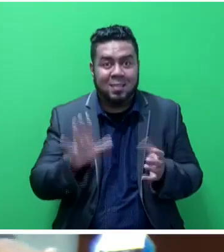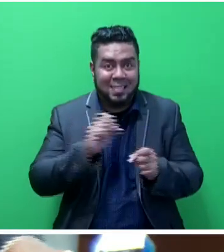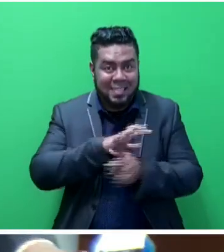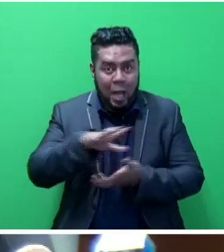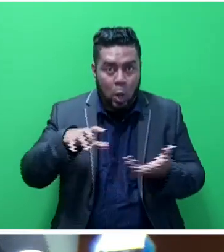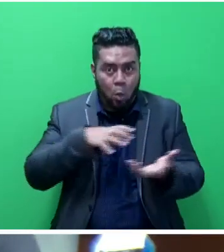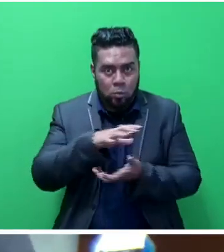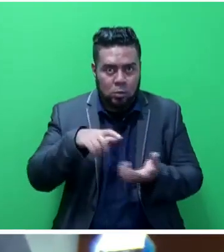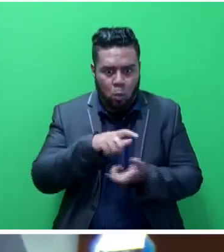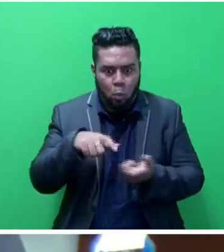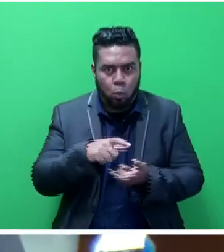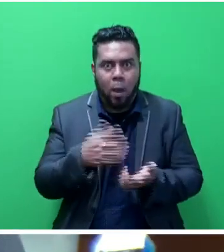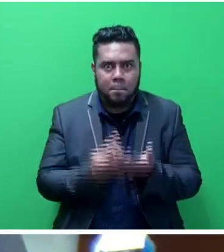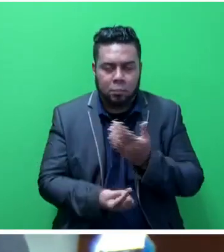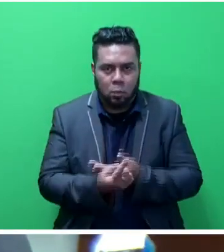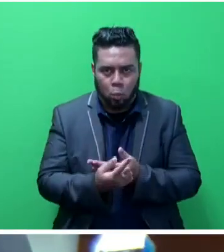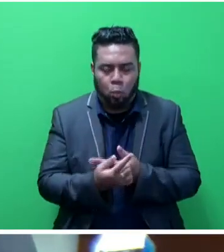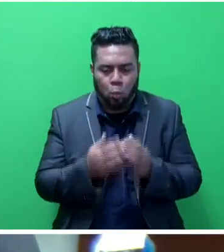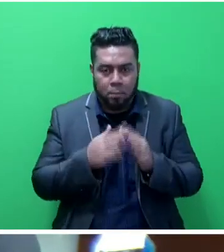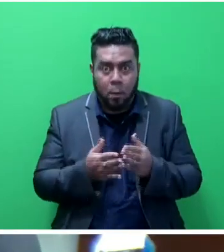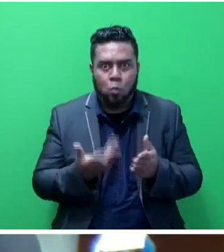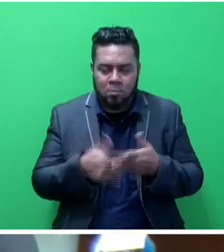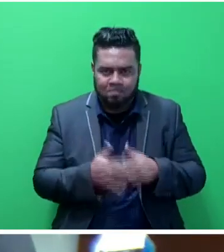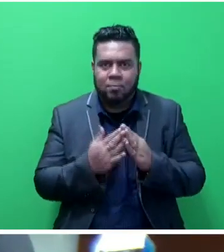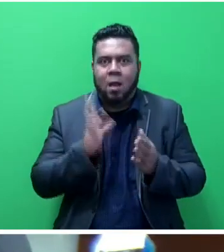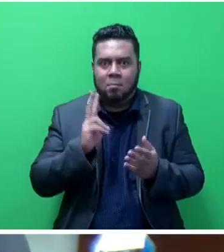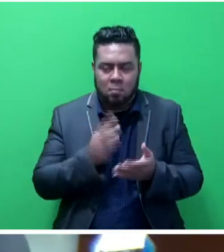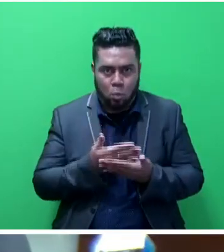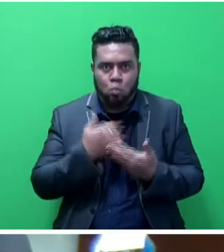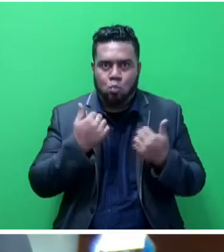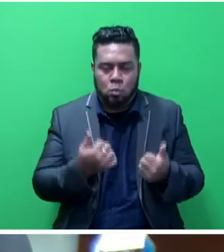cyclones. Mr. Speaker, unfortunately,